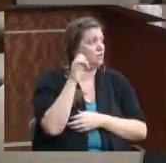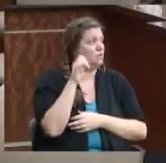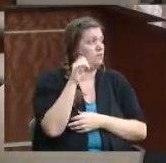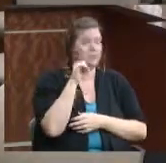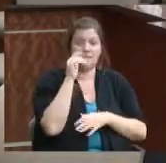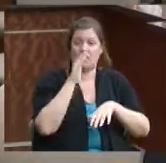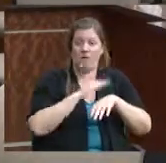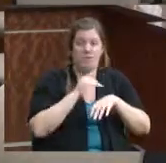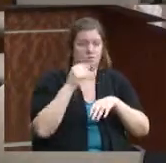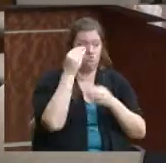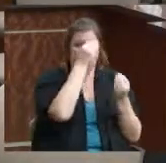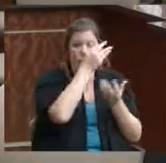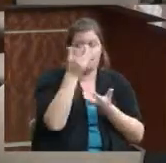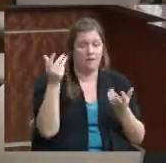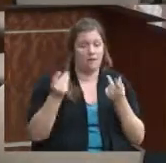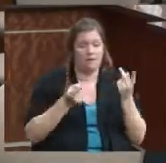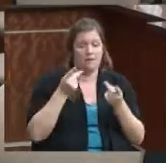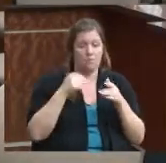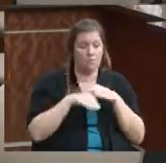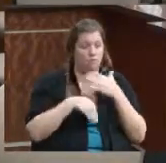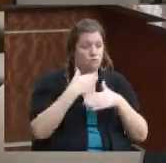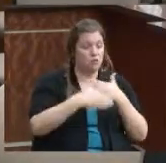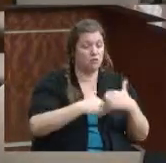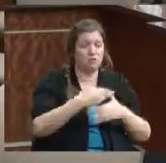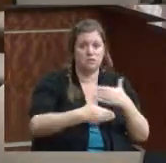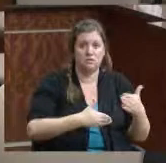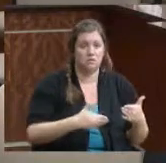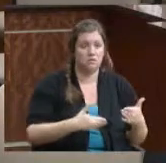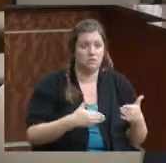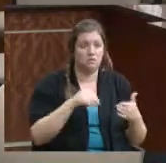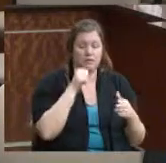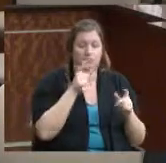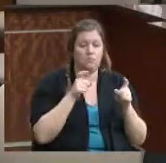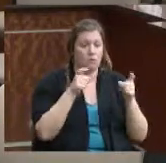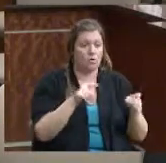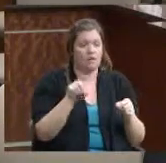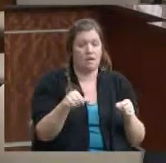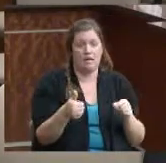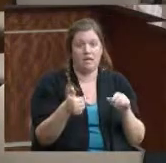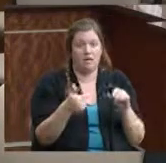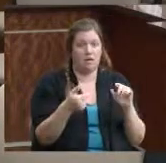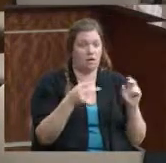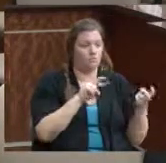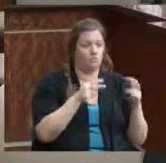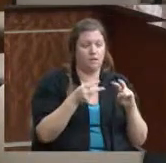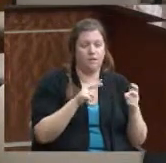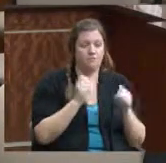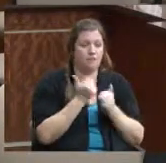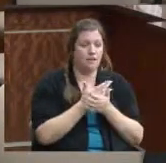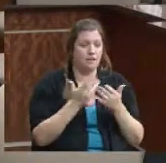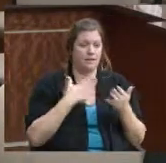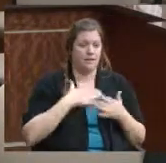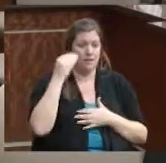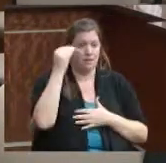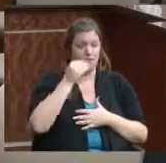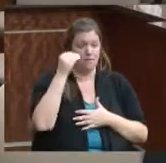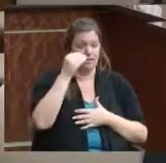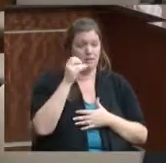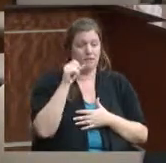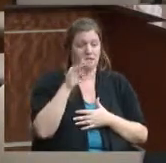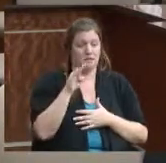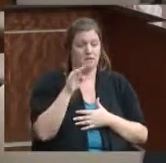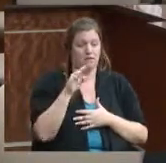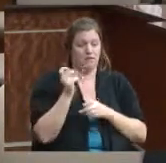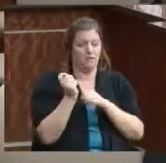bother to notify the residents earlier in this process, has not presented any alternatives to the projected location, and in my opinion, did a subpar